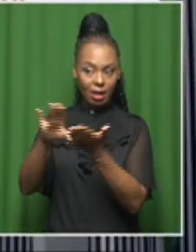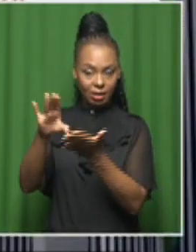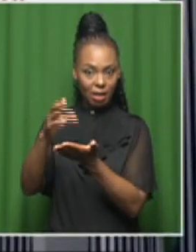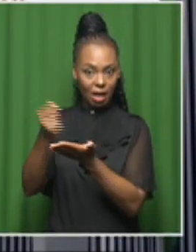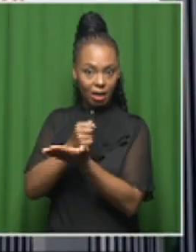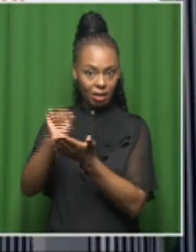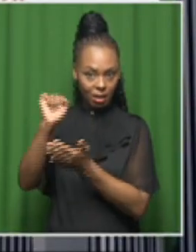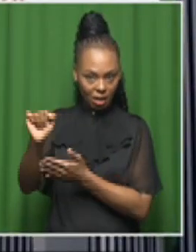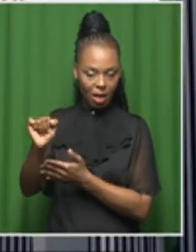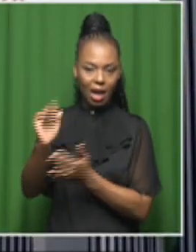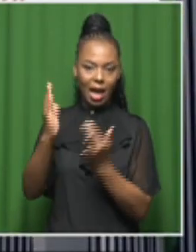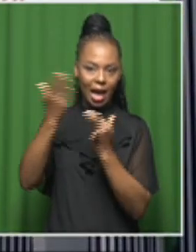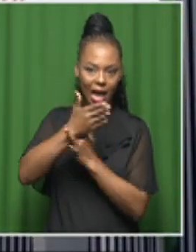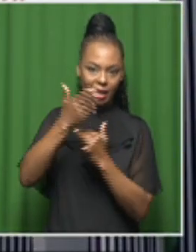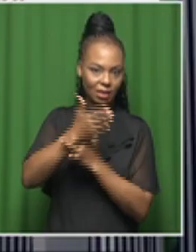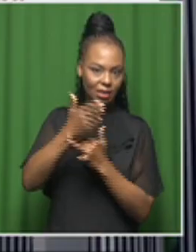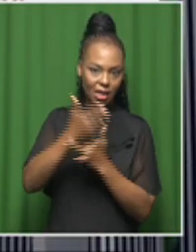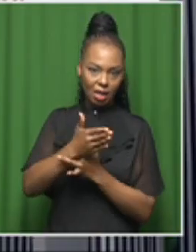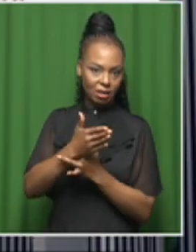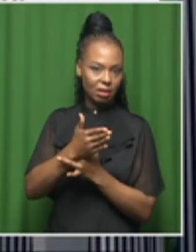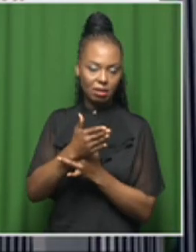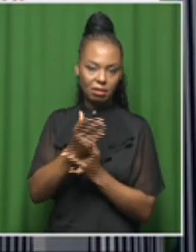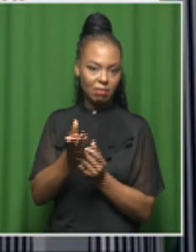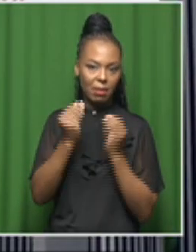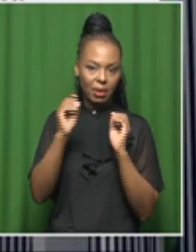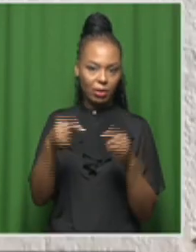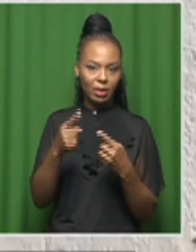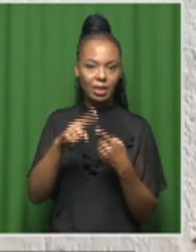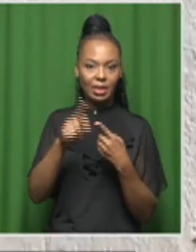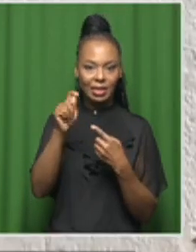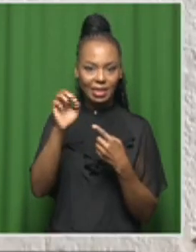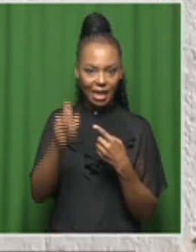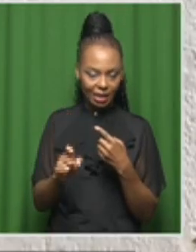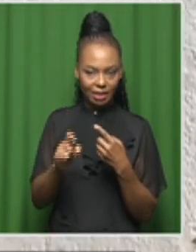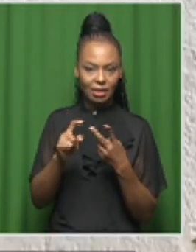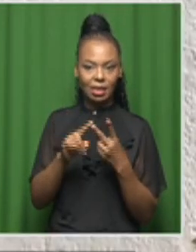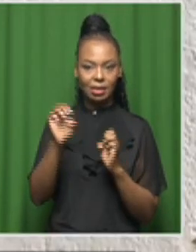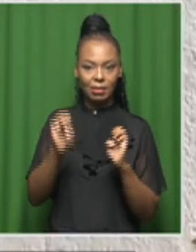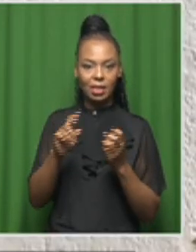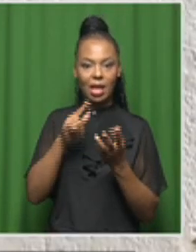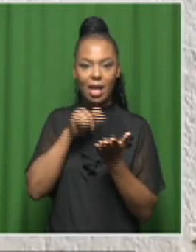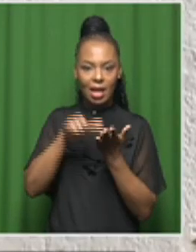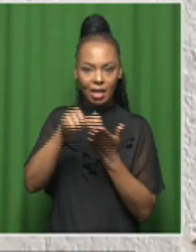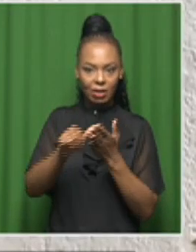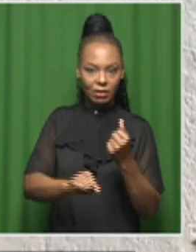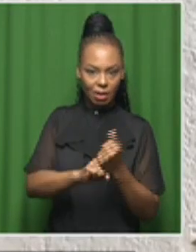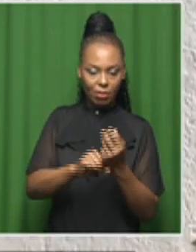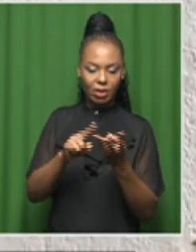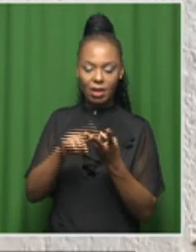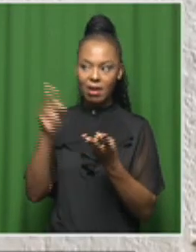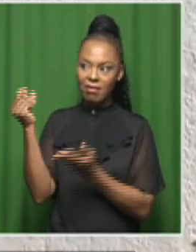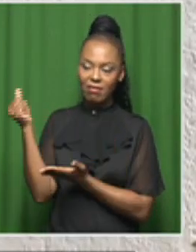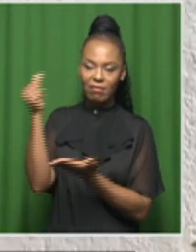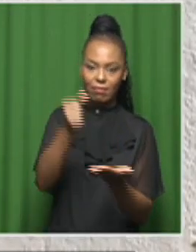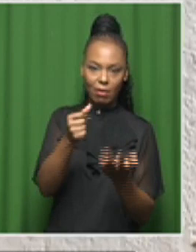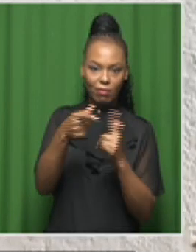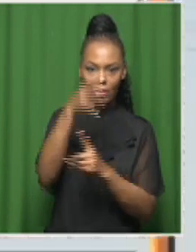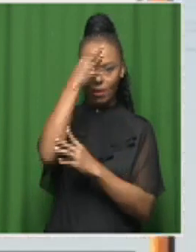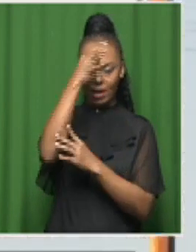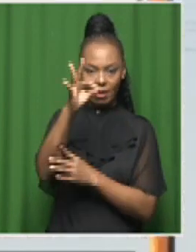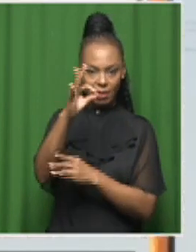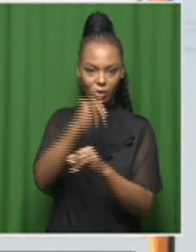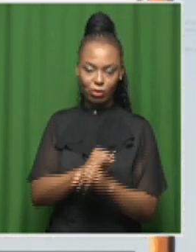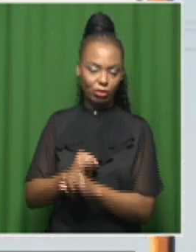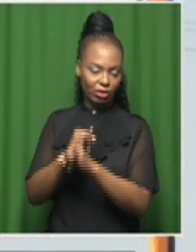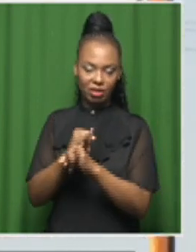certain privileges, such as tax exemption, letters of support, and funding from government donors and private institutions. Well, let's